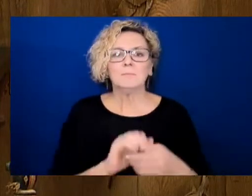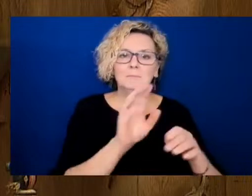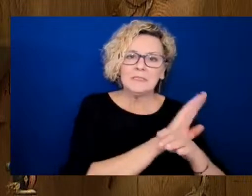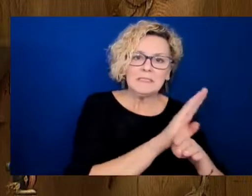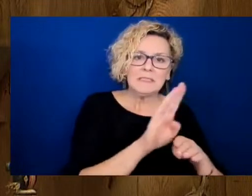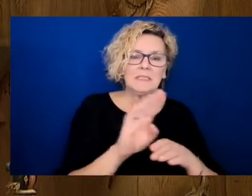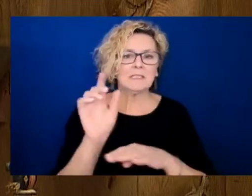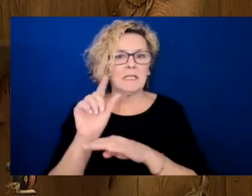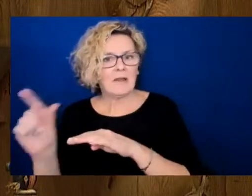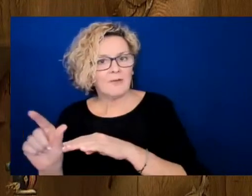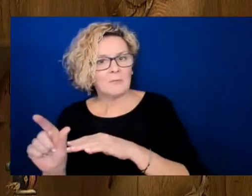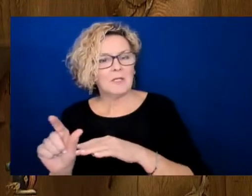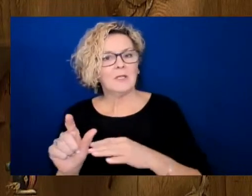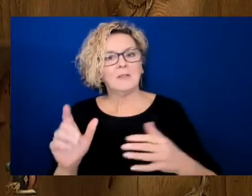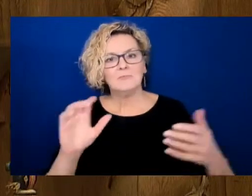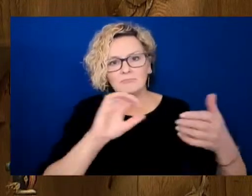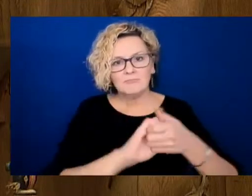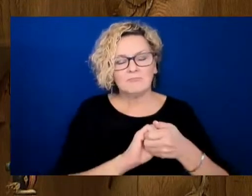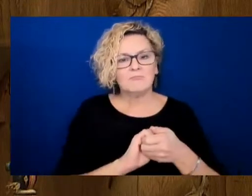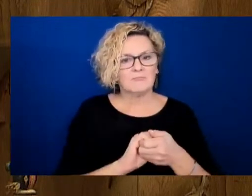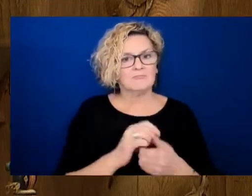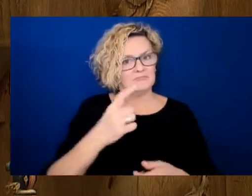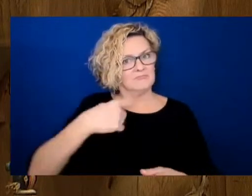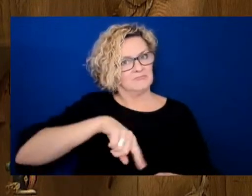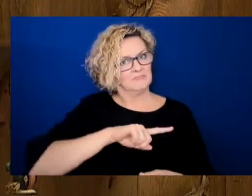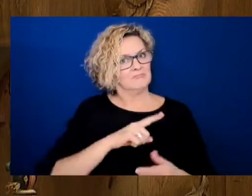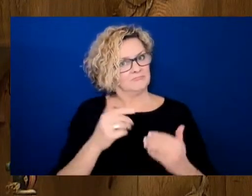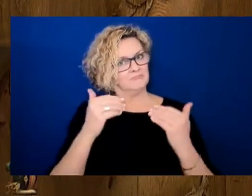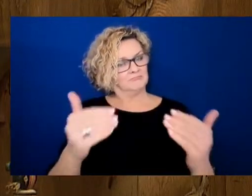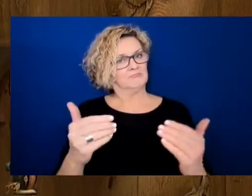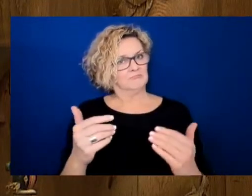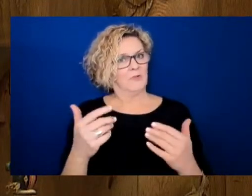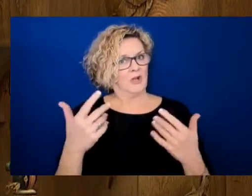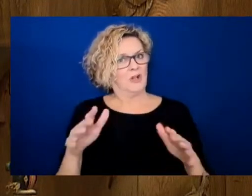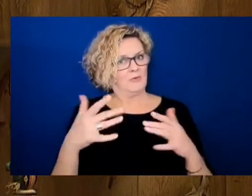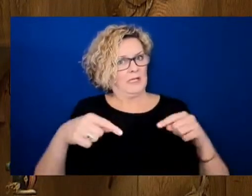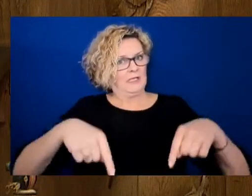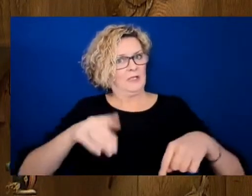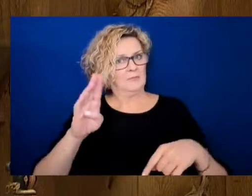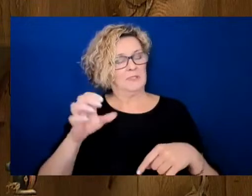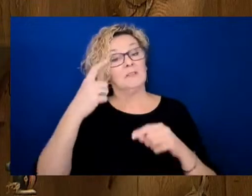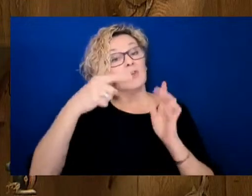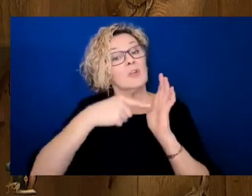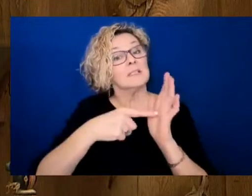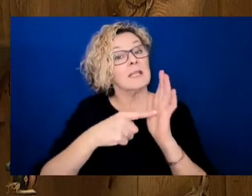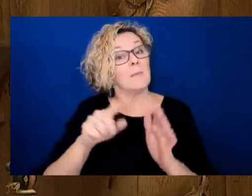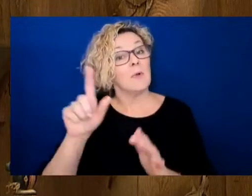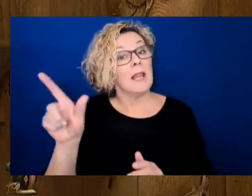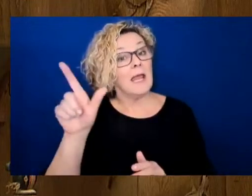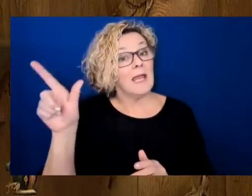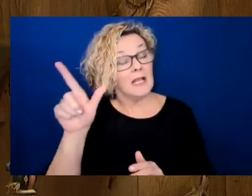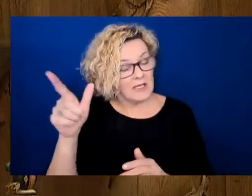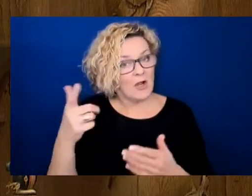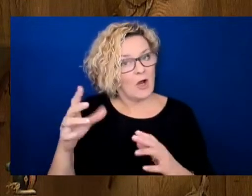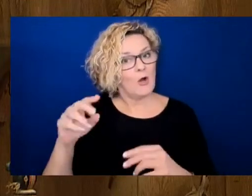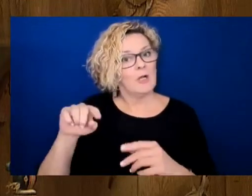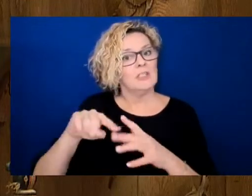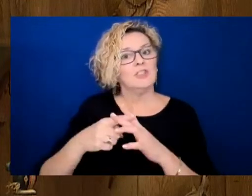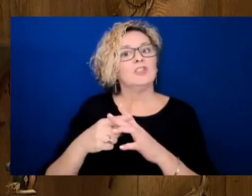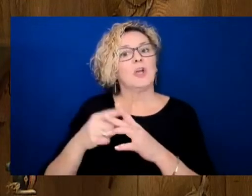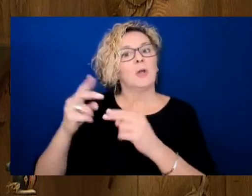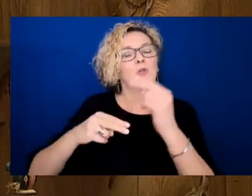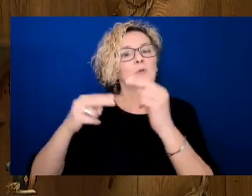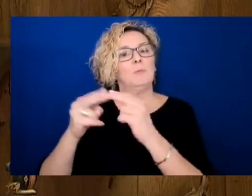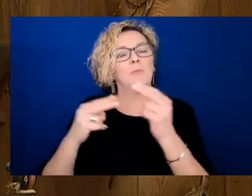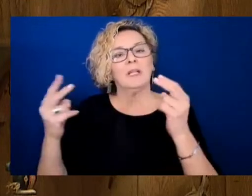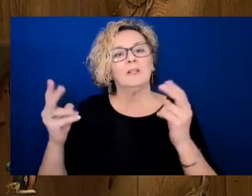we are doing here in British Columbia. In Langley, construction has started on an expanded events center that will add